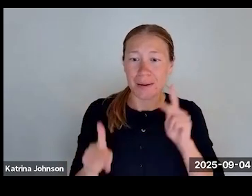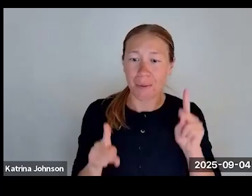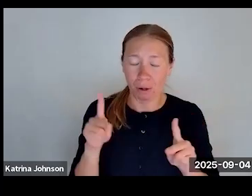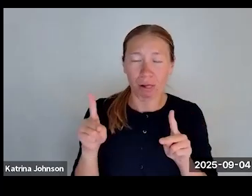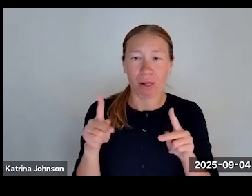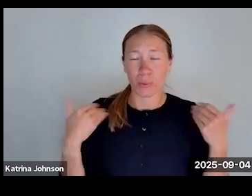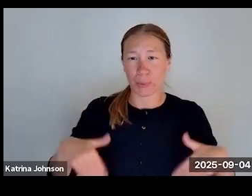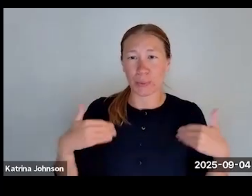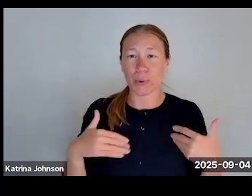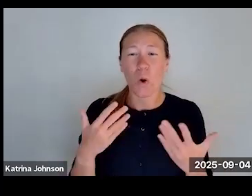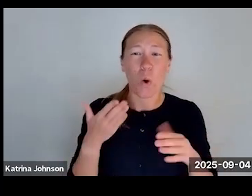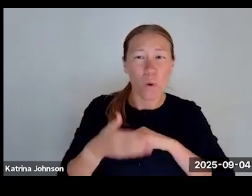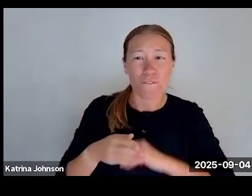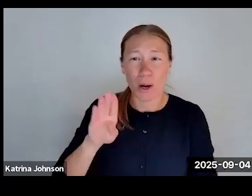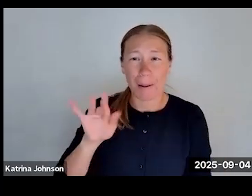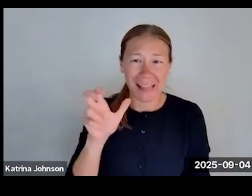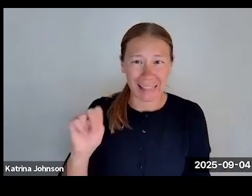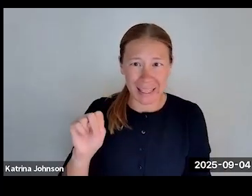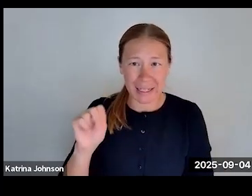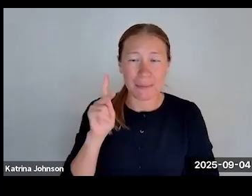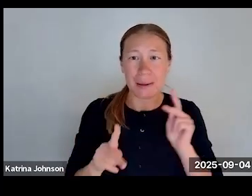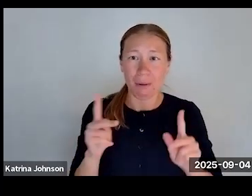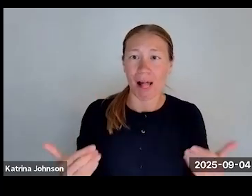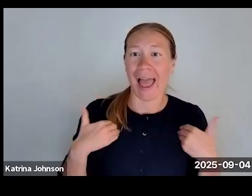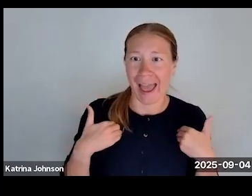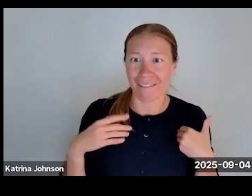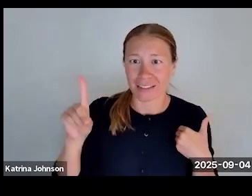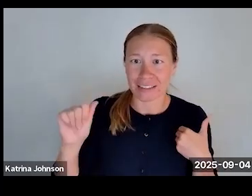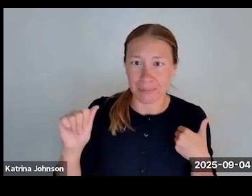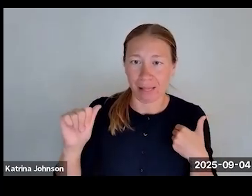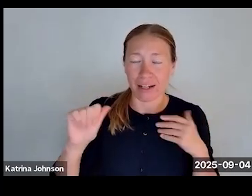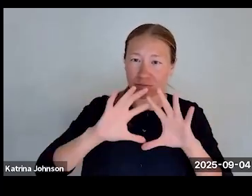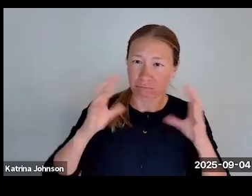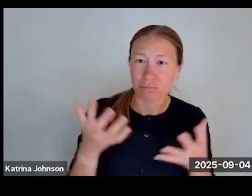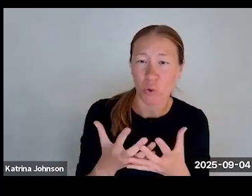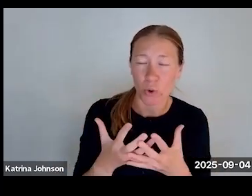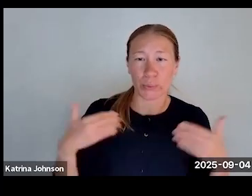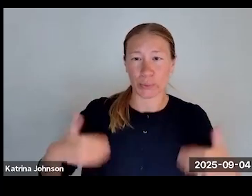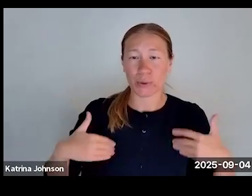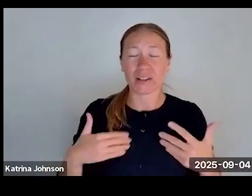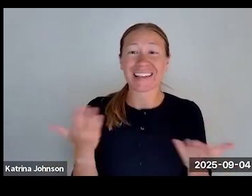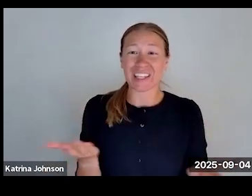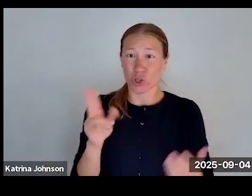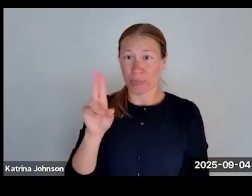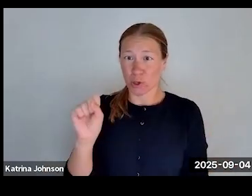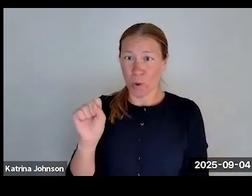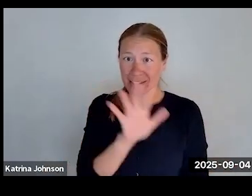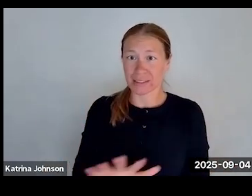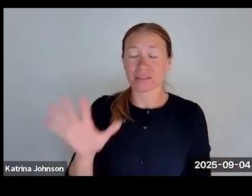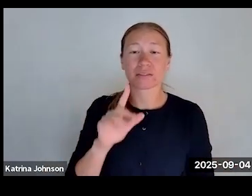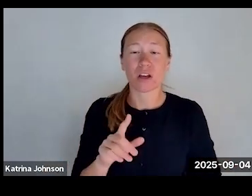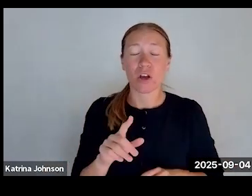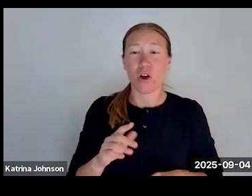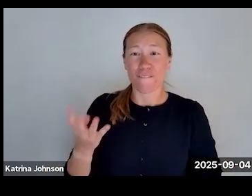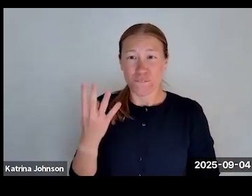There are more than 1 billion individuals with disabilities worldwide, and in the United States, 1 in 4 adults lives